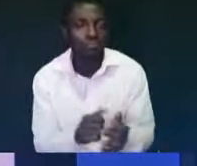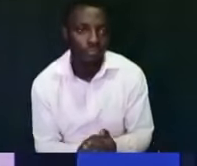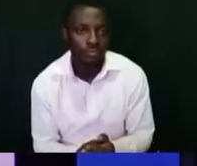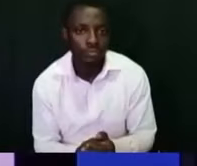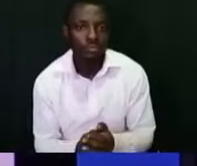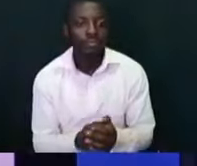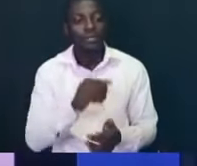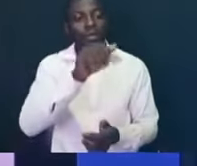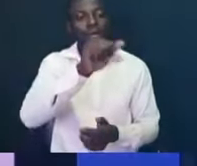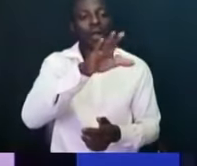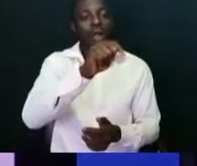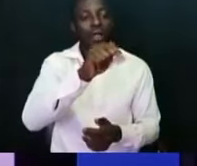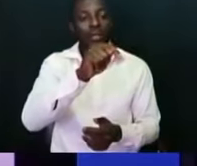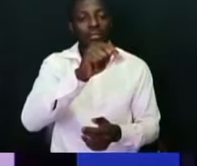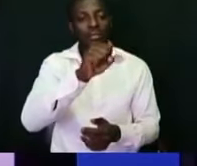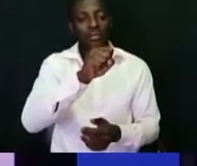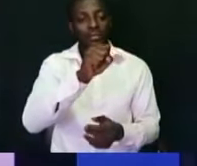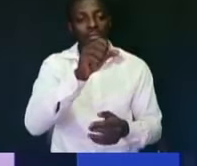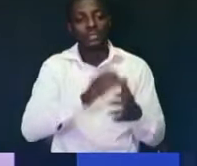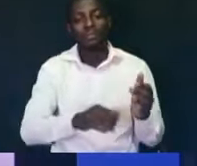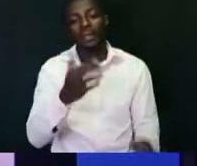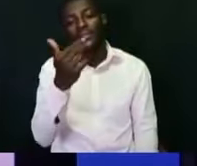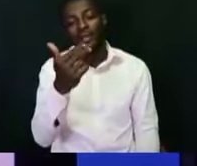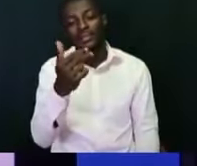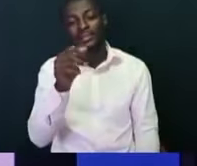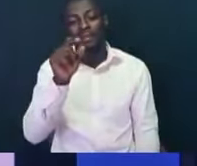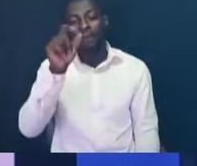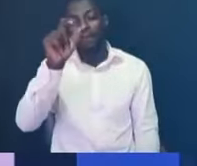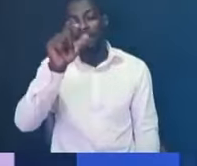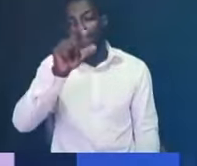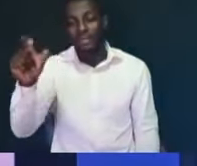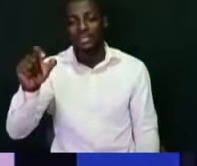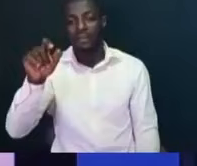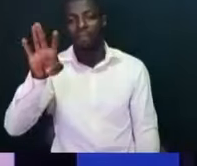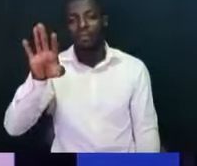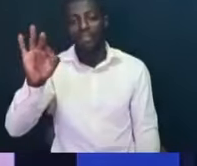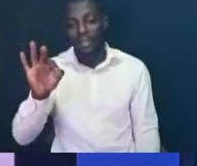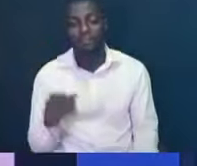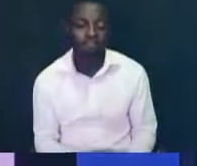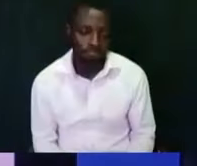them Aster 13 verse 49